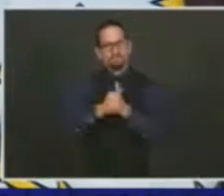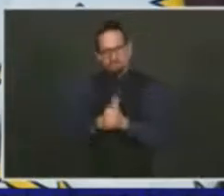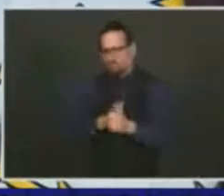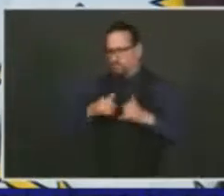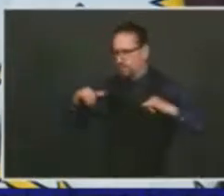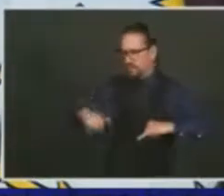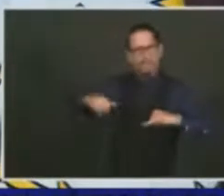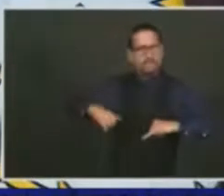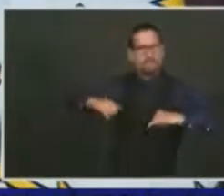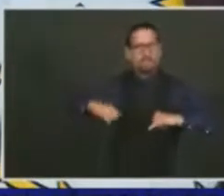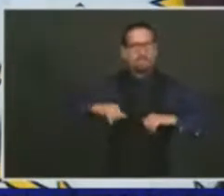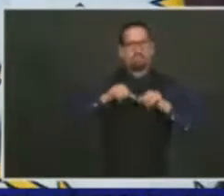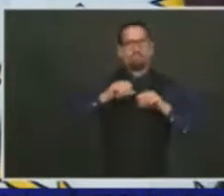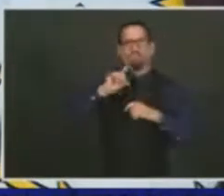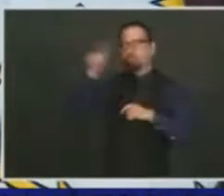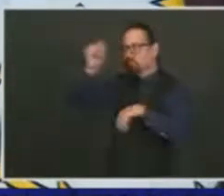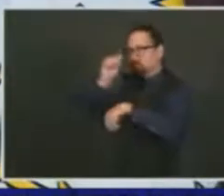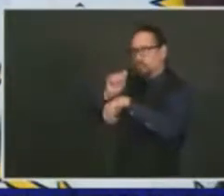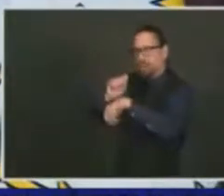few coworkers.